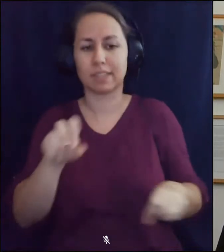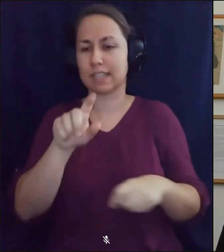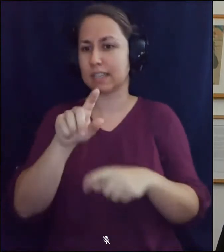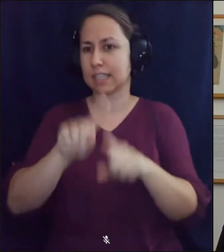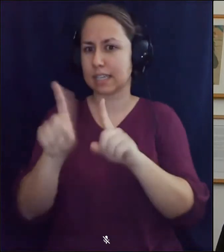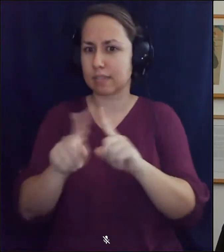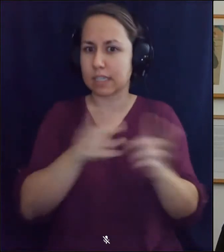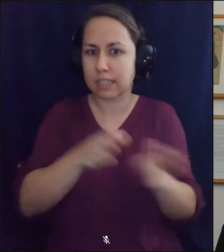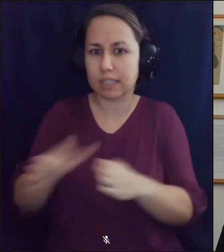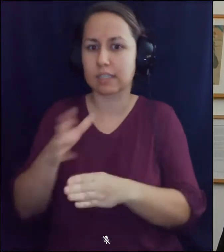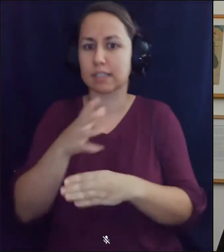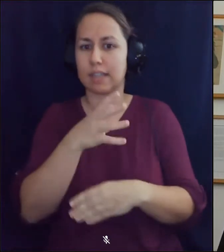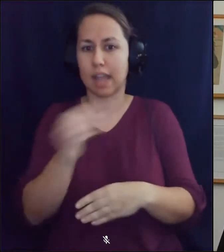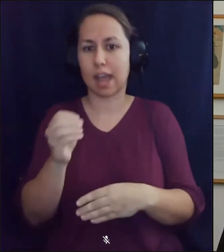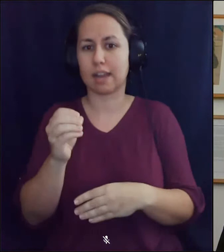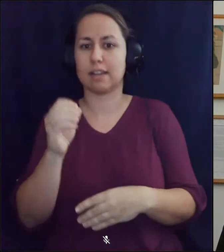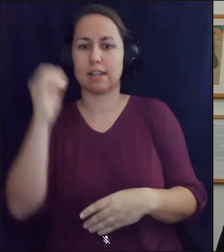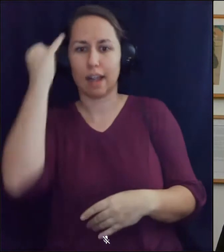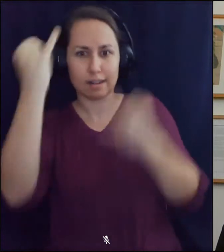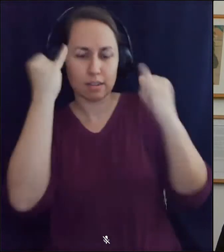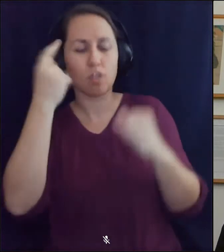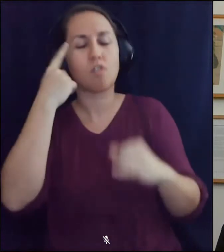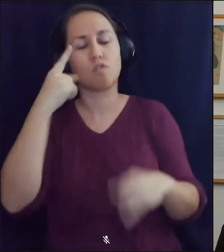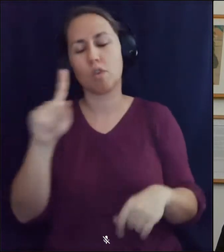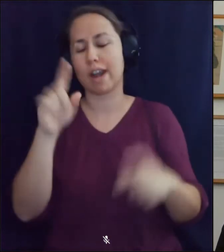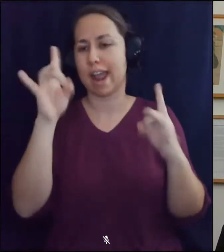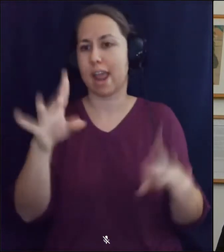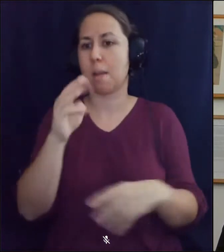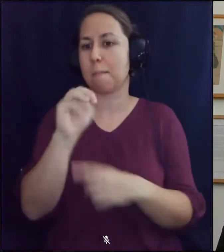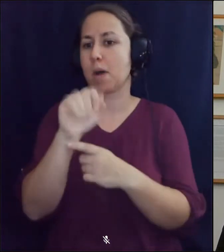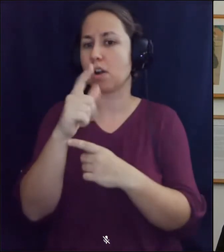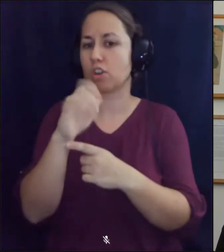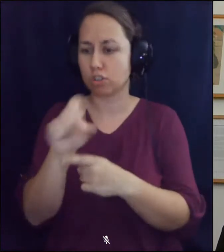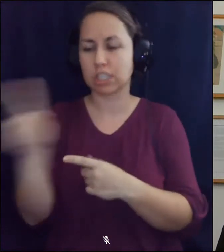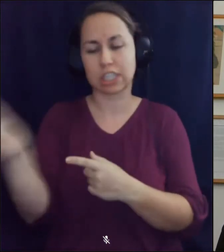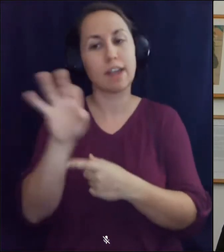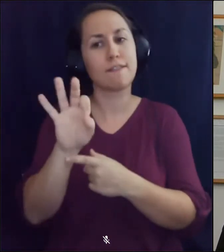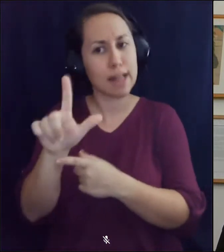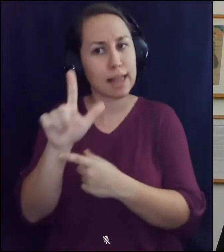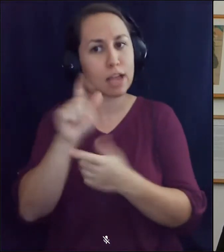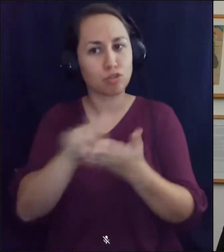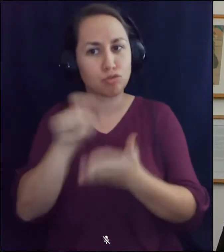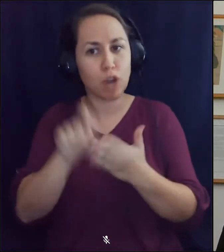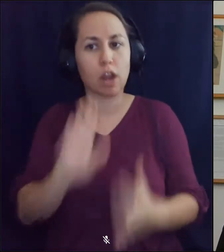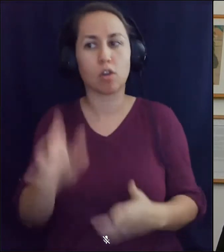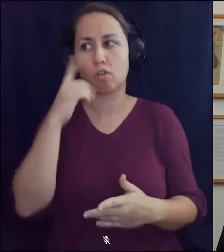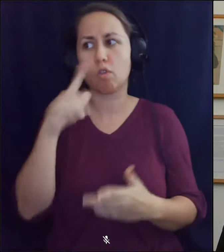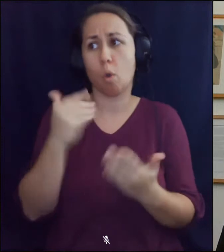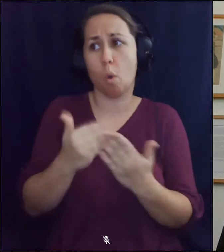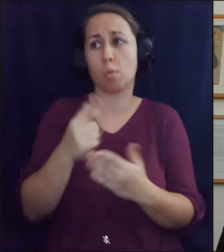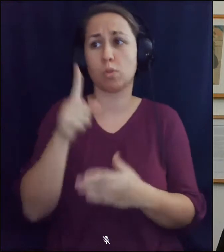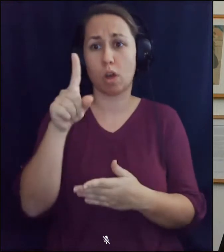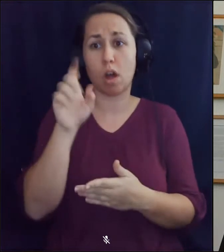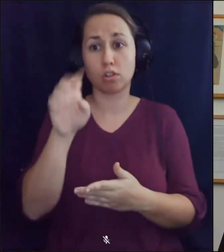of online hate mongers. She's a Harvard University alum and freelance writer with nearly 114,000 followers on